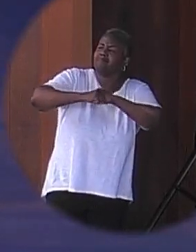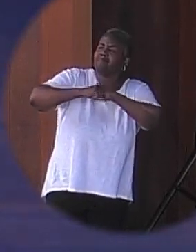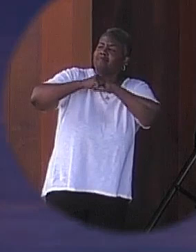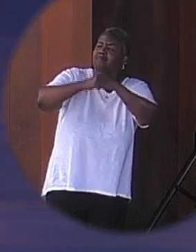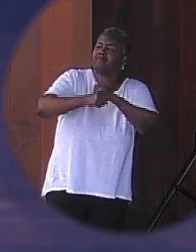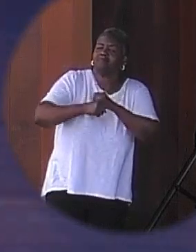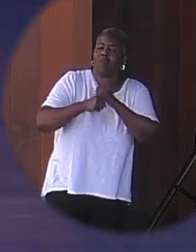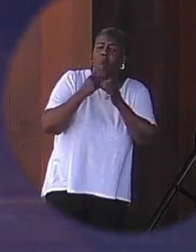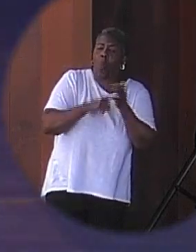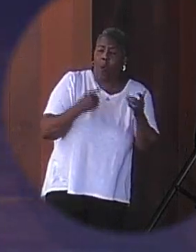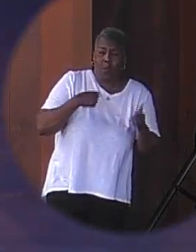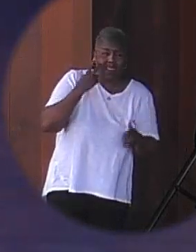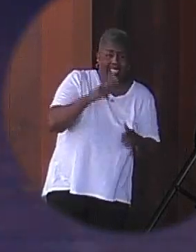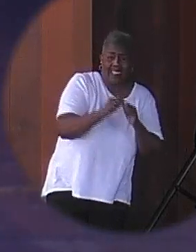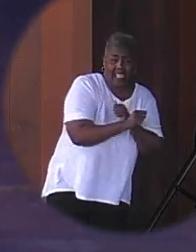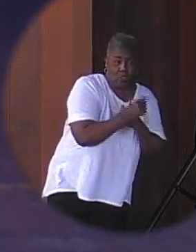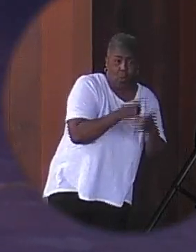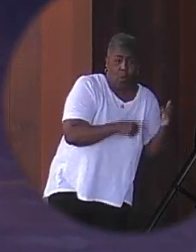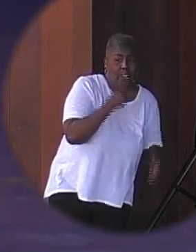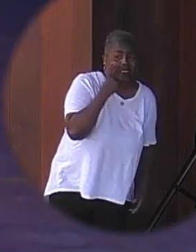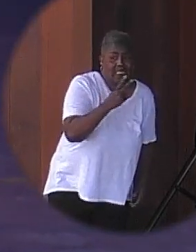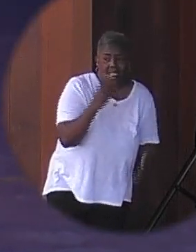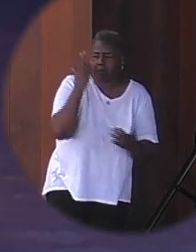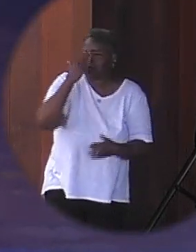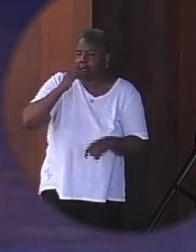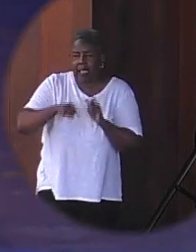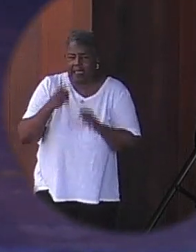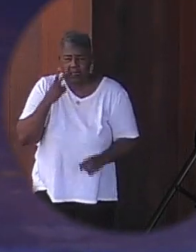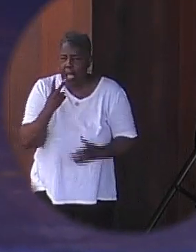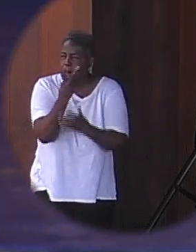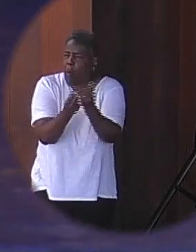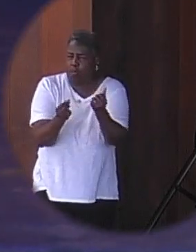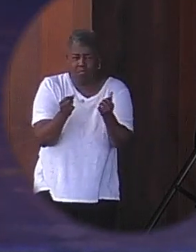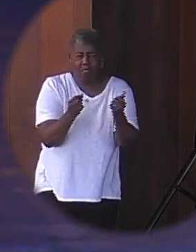through what the saints call danger, seen and unseen.